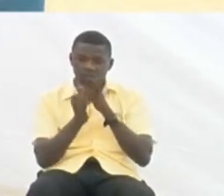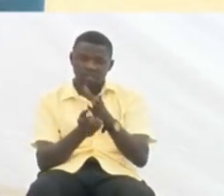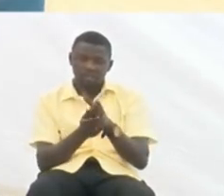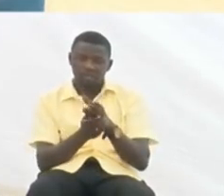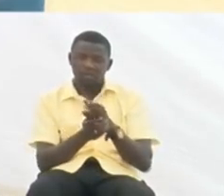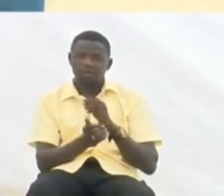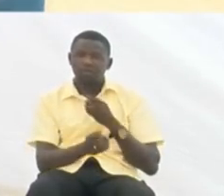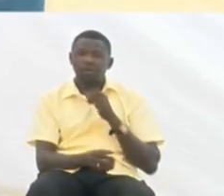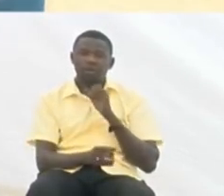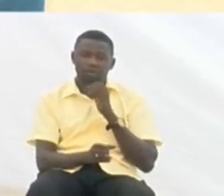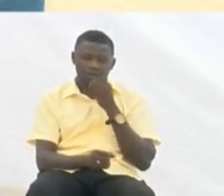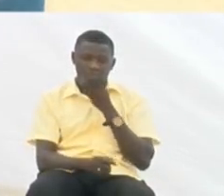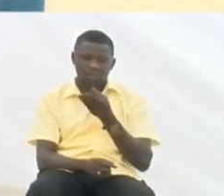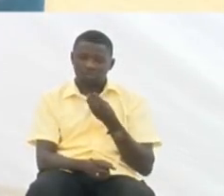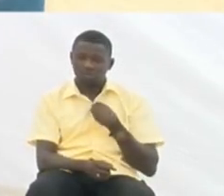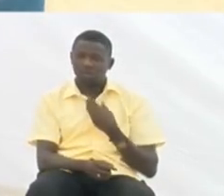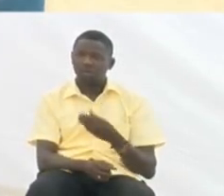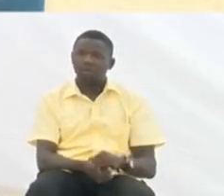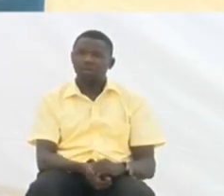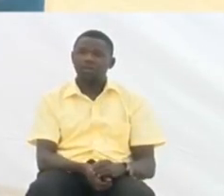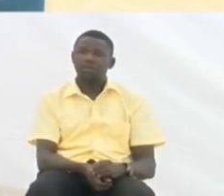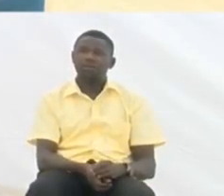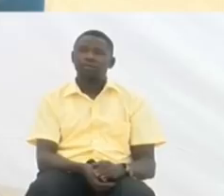Said to me,